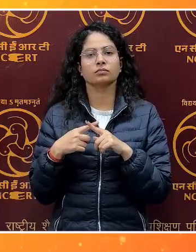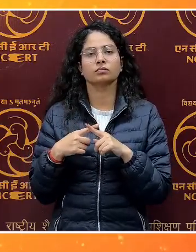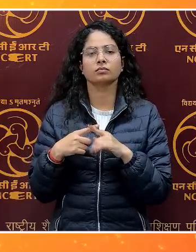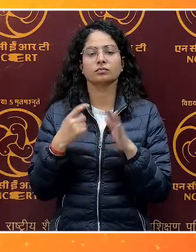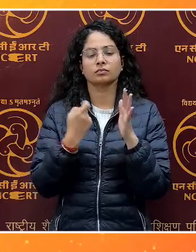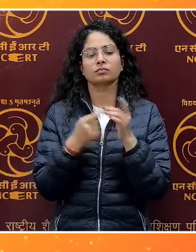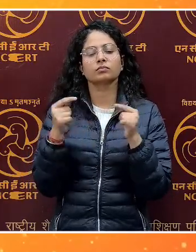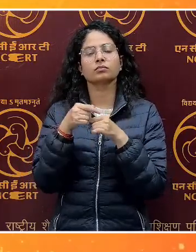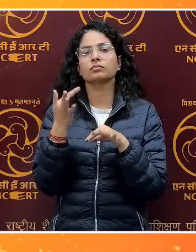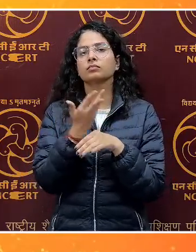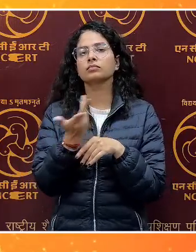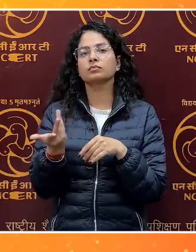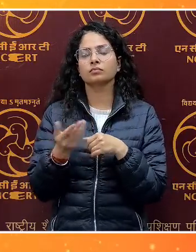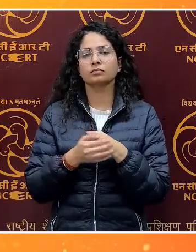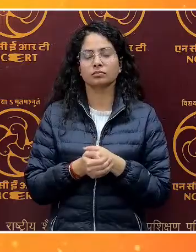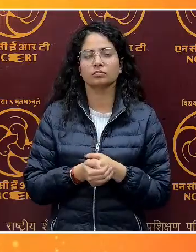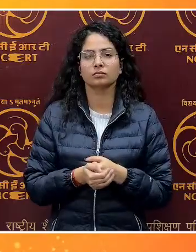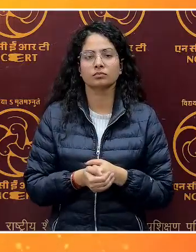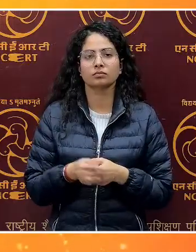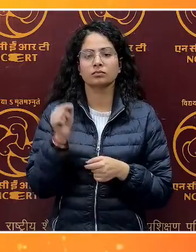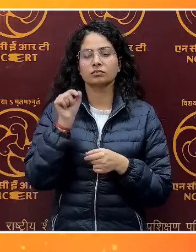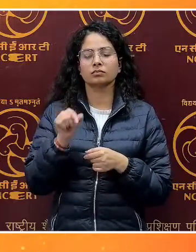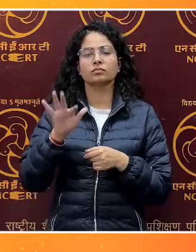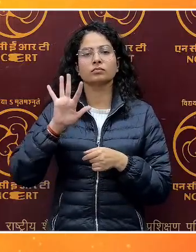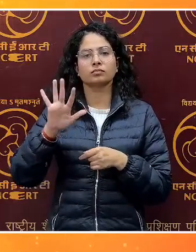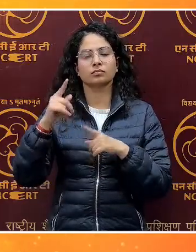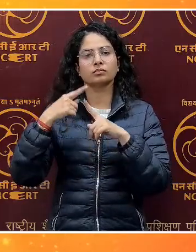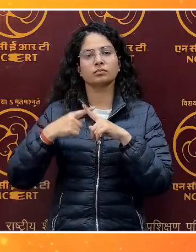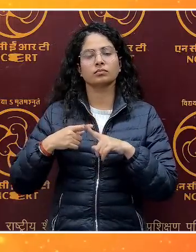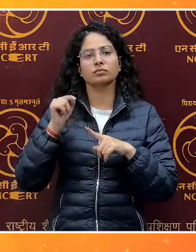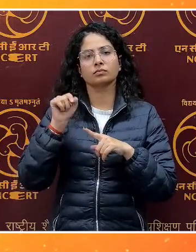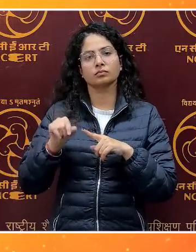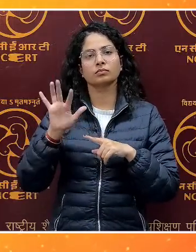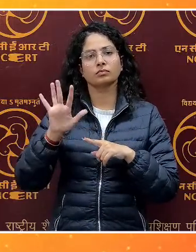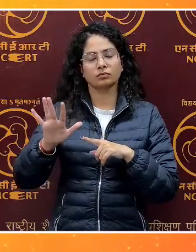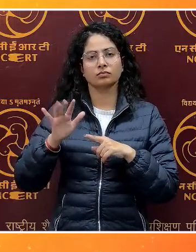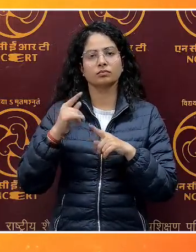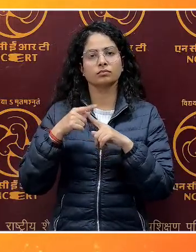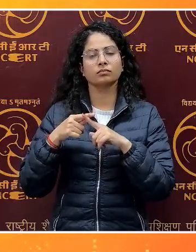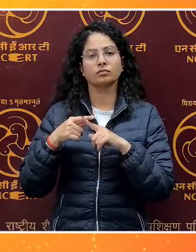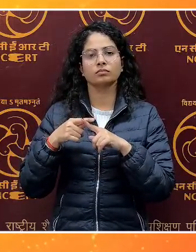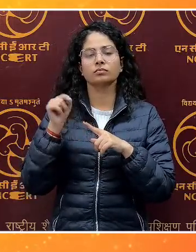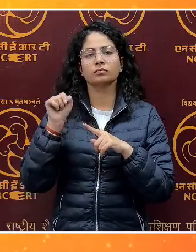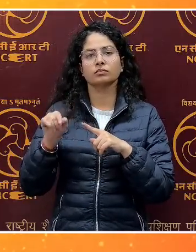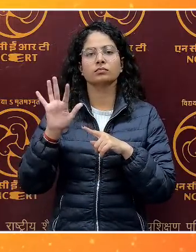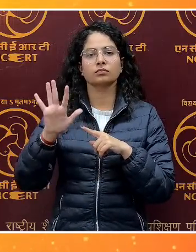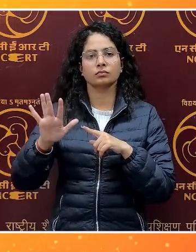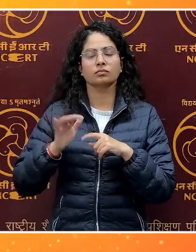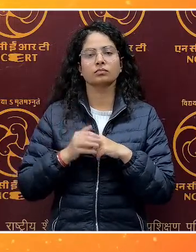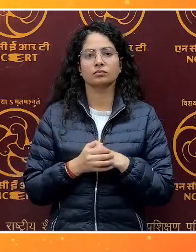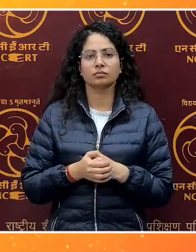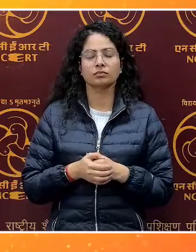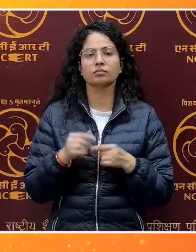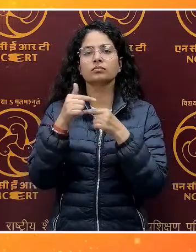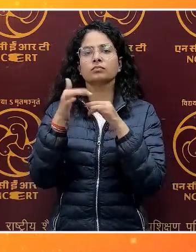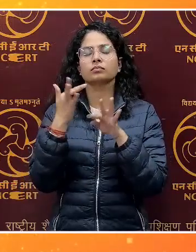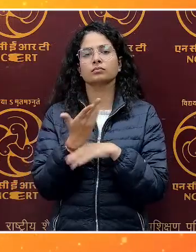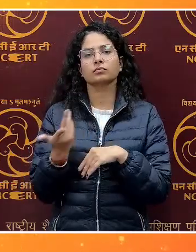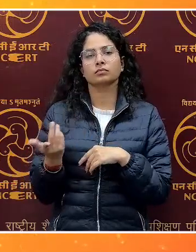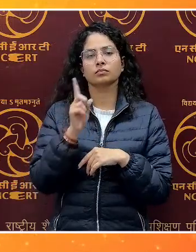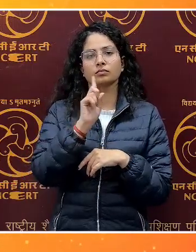radius of the spherical lead shot? 0.5 into 0.5 into 0.5, that is equal